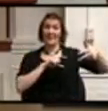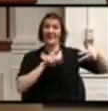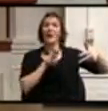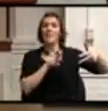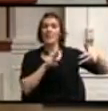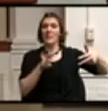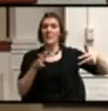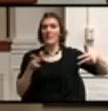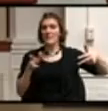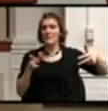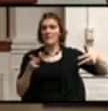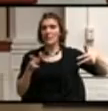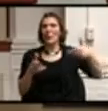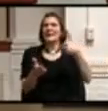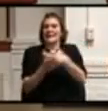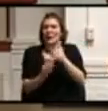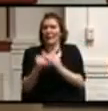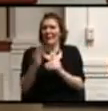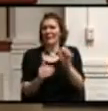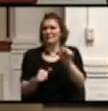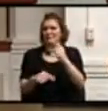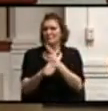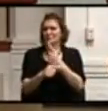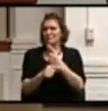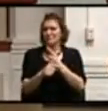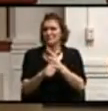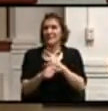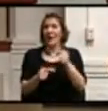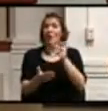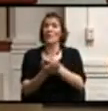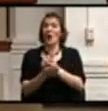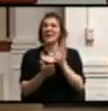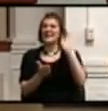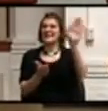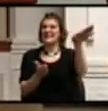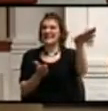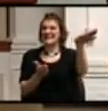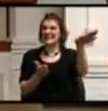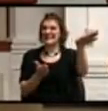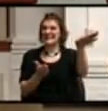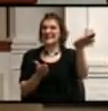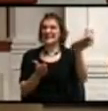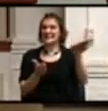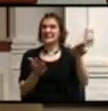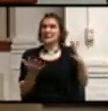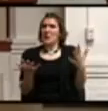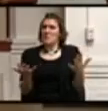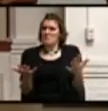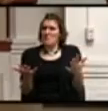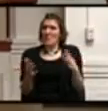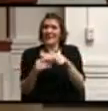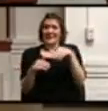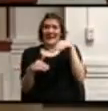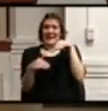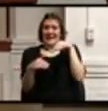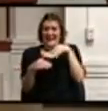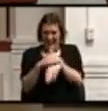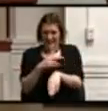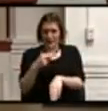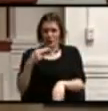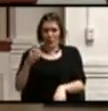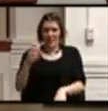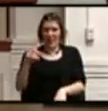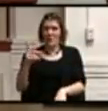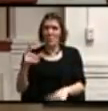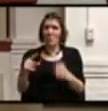vehicles will be close to the building, and the other parking is along the north, it kind of makes sense that people are